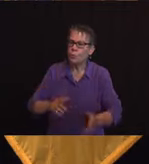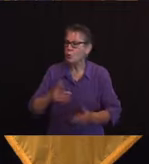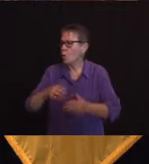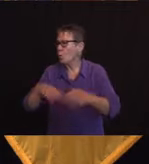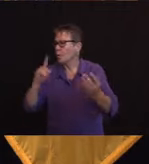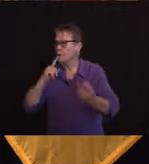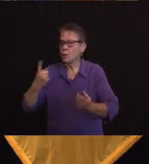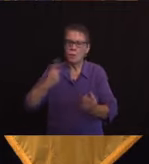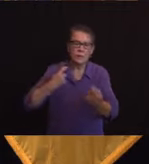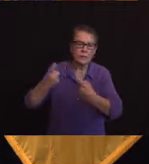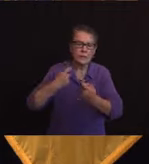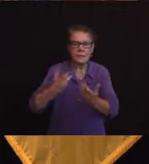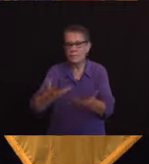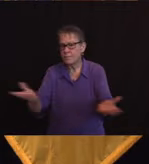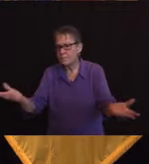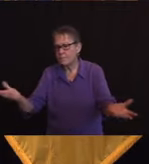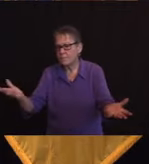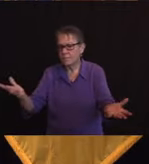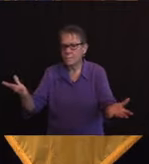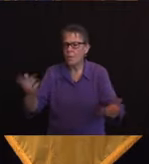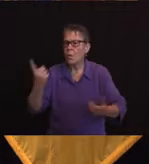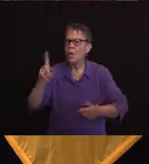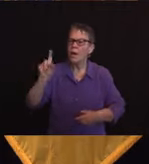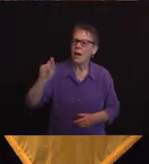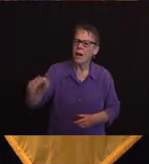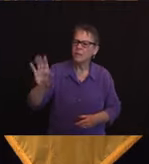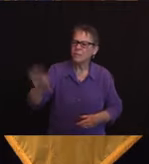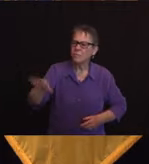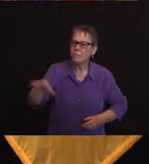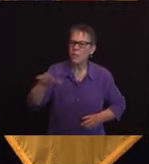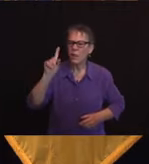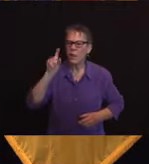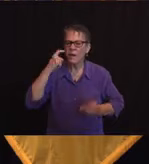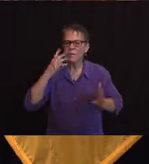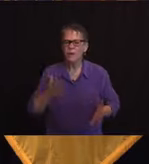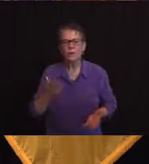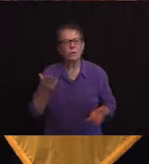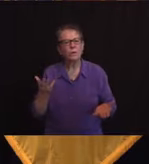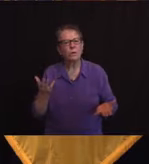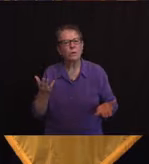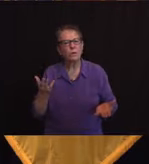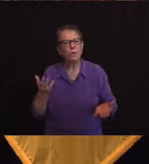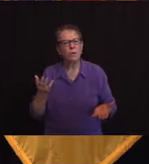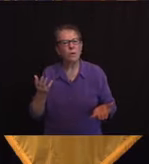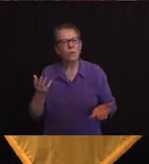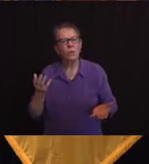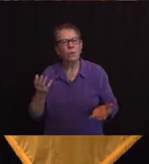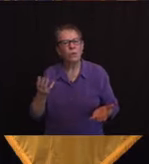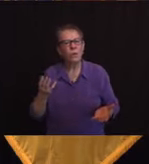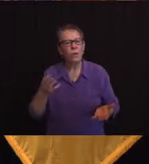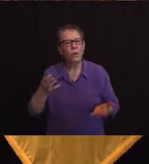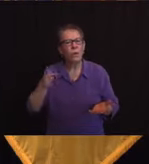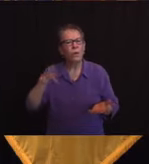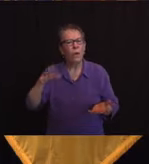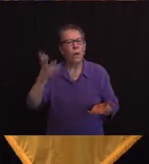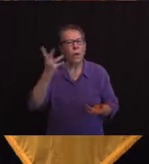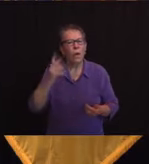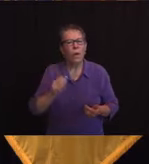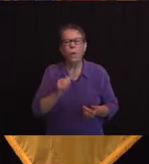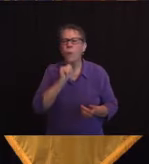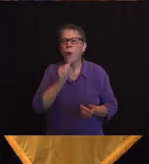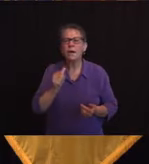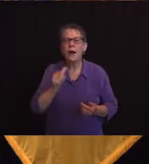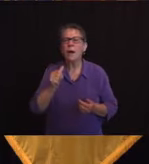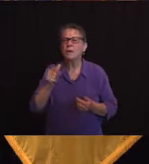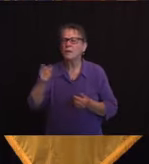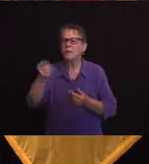the state release vaccine allocations by county? We've asked several times at the briefings. We filed an Oprah request that